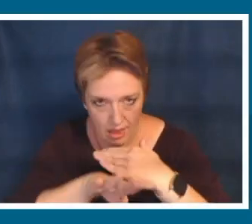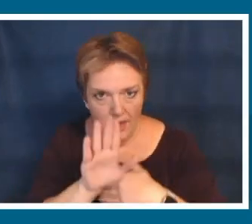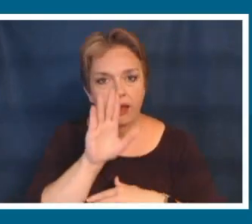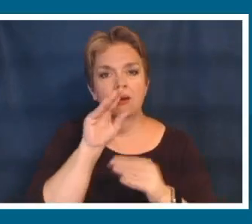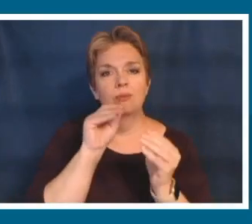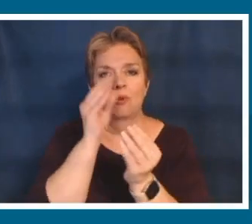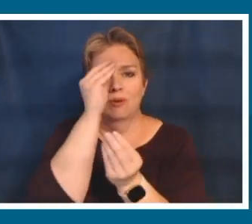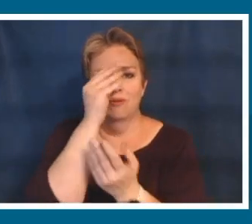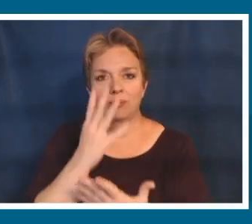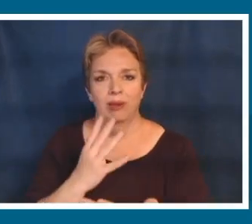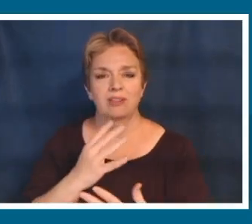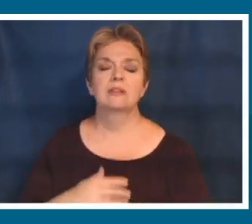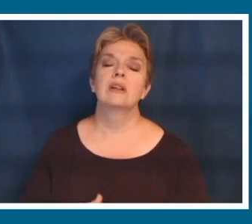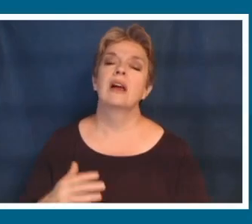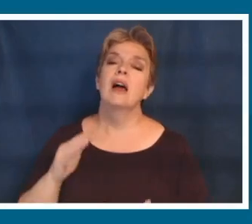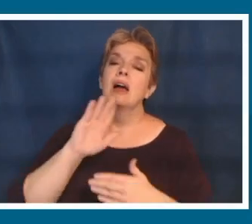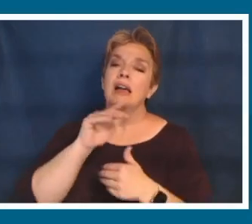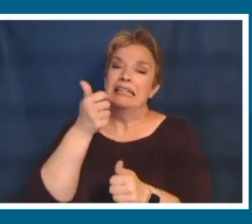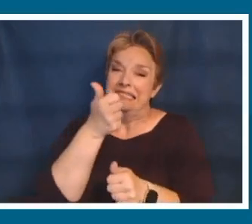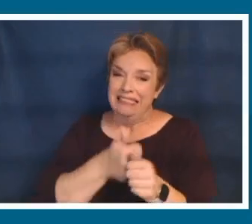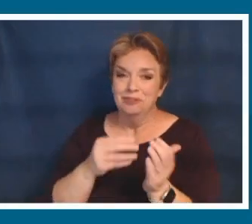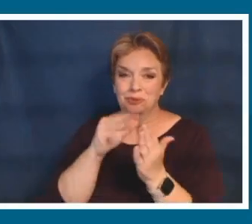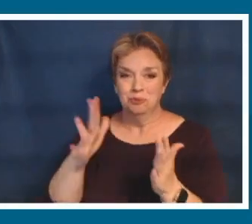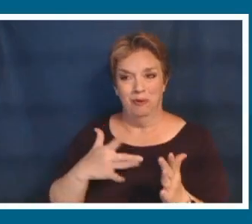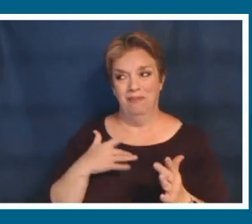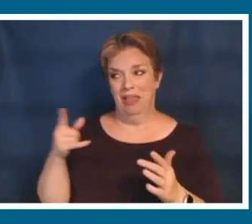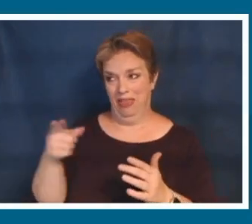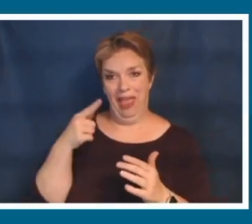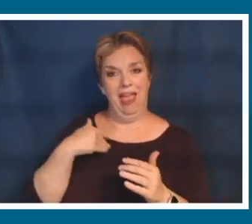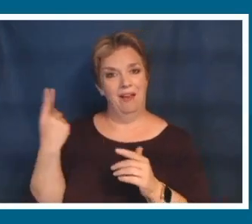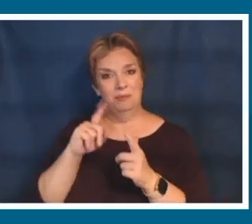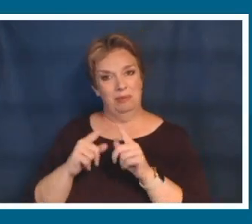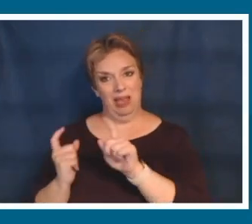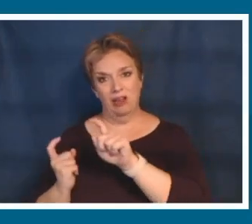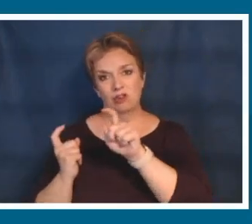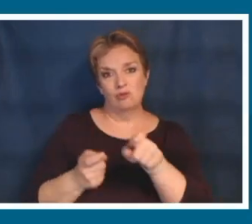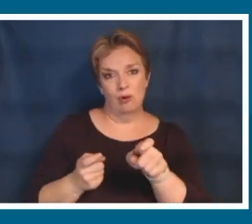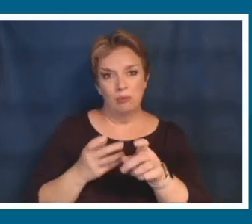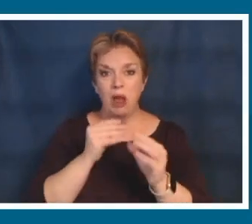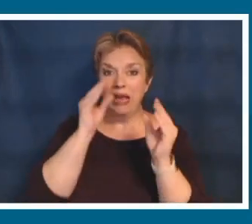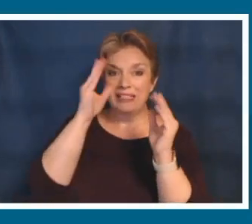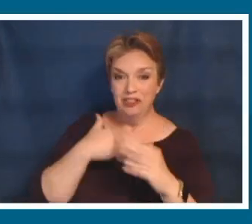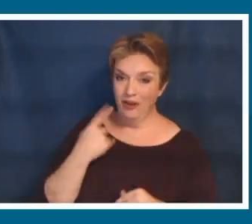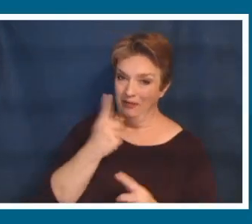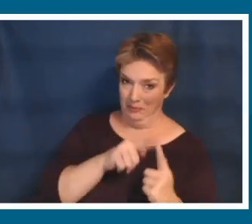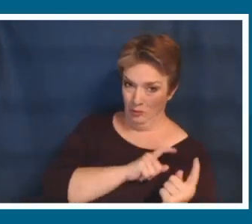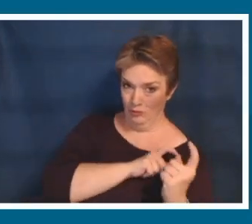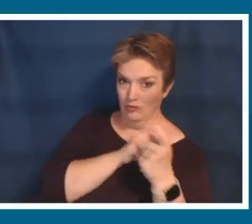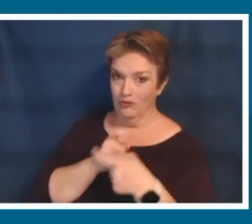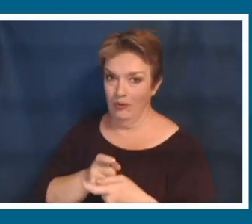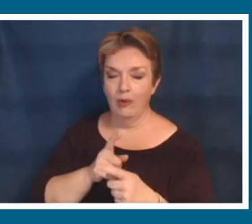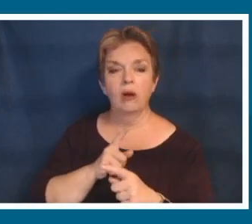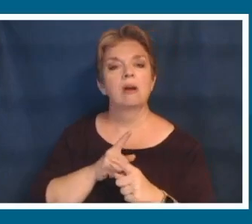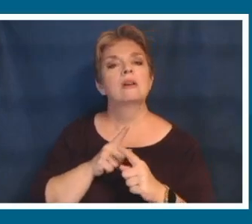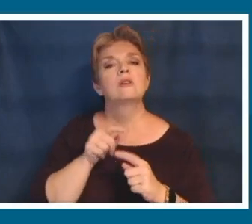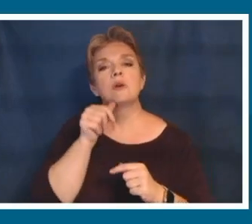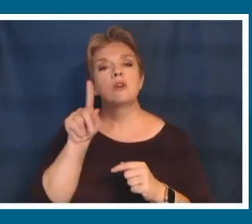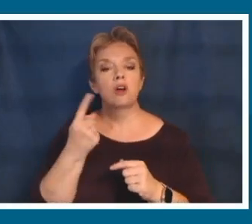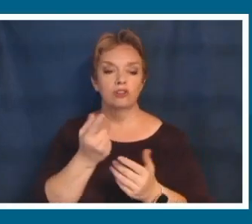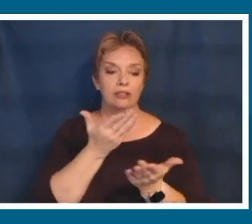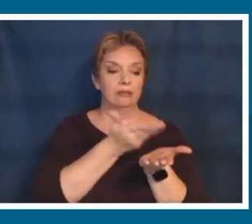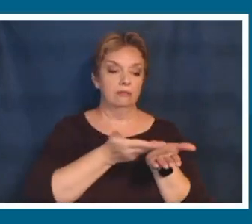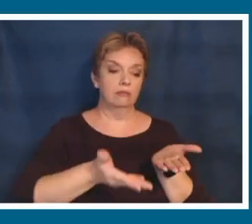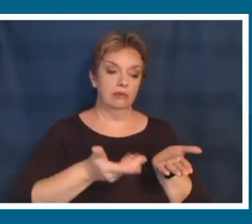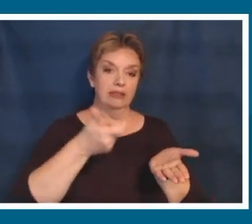even just the primary sources themselves, but that inquiry process of observing, reflecting, and